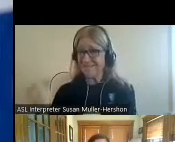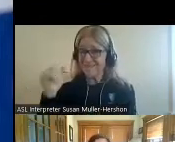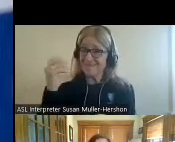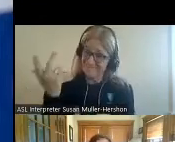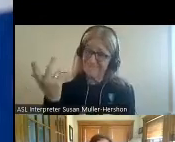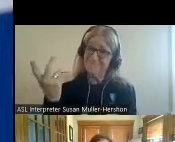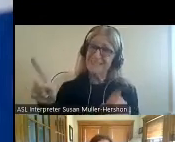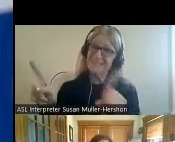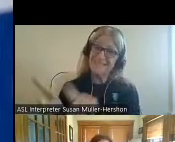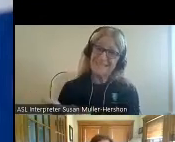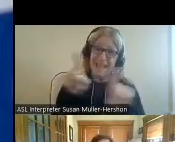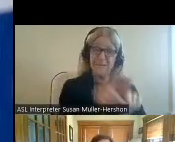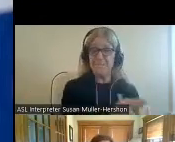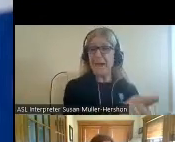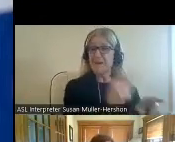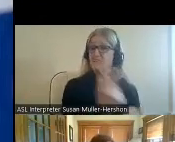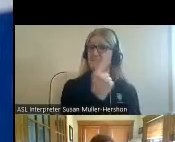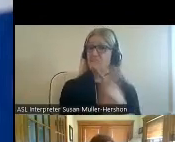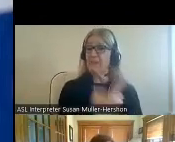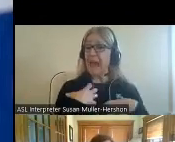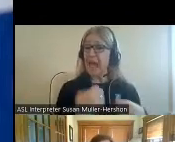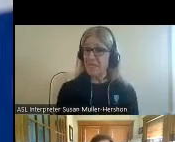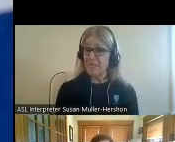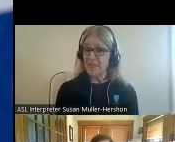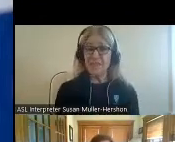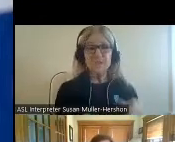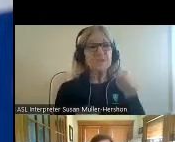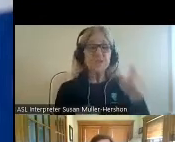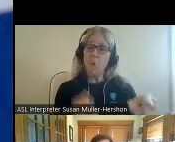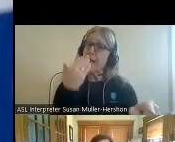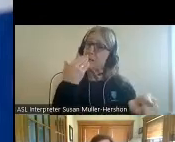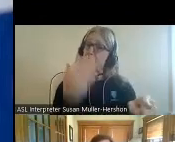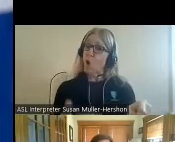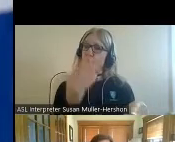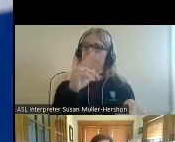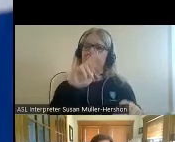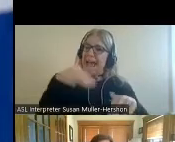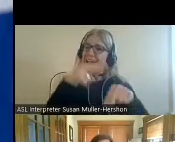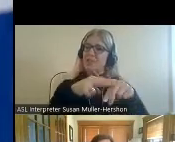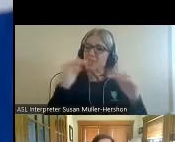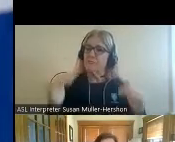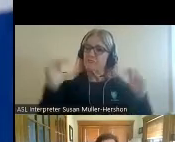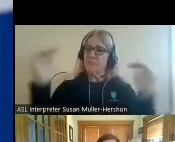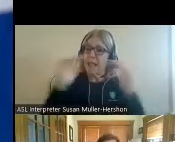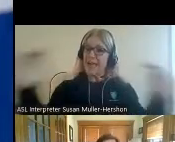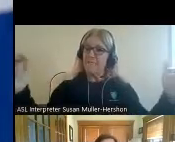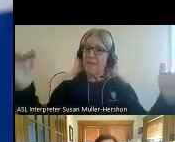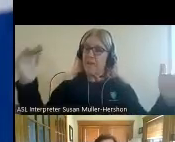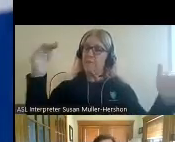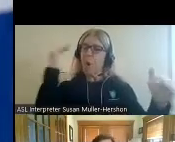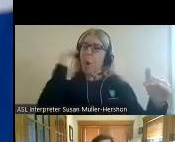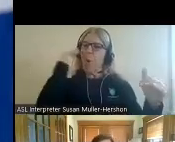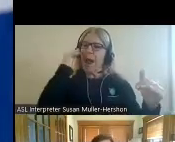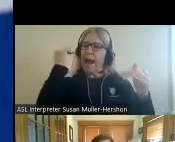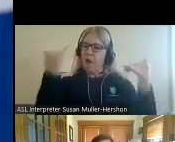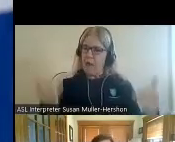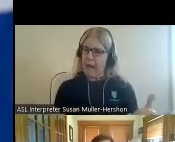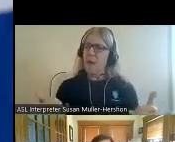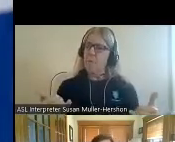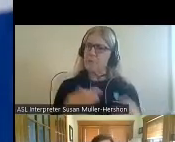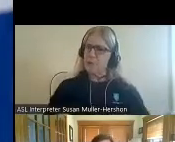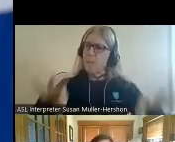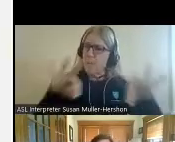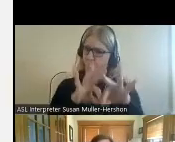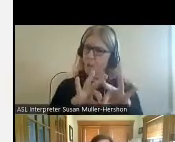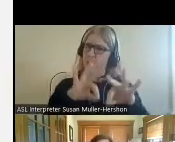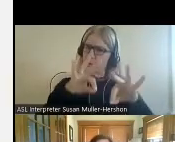but I think it's important to highlight that has reached the national stage in terms of seeking some awareness of the importance of addressing mental